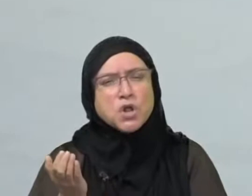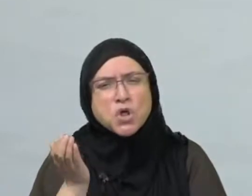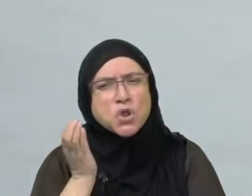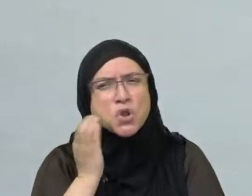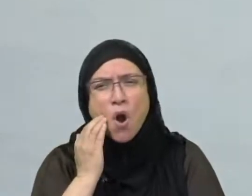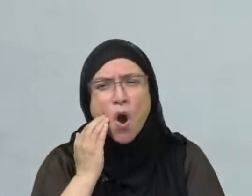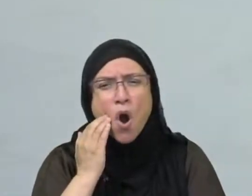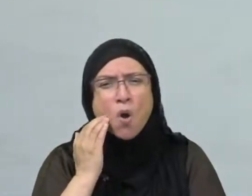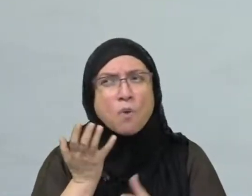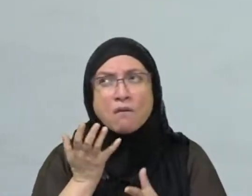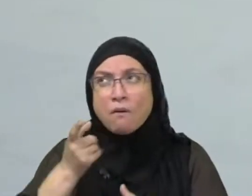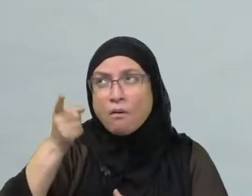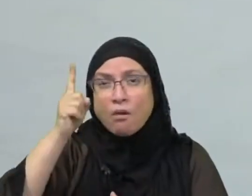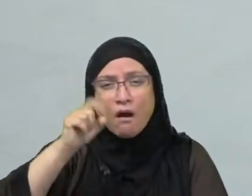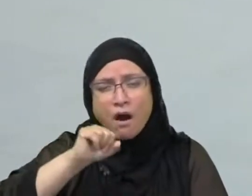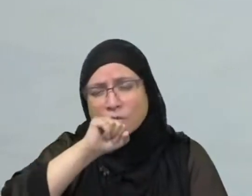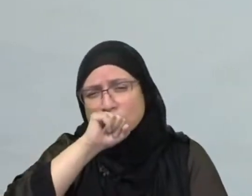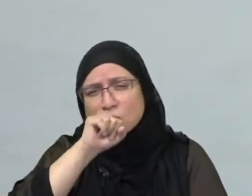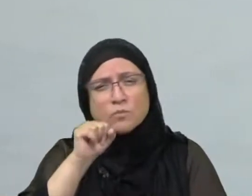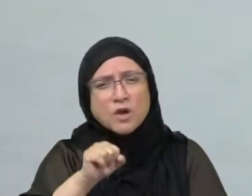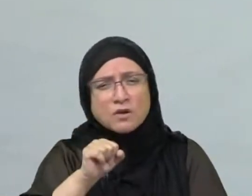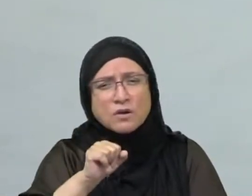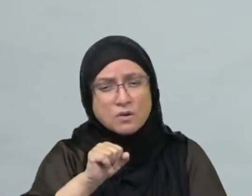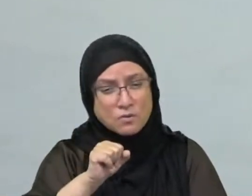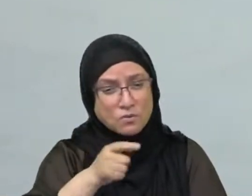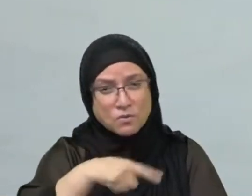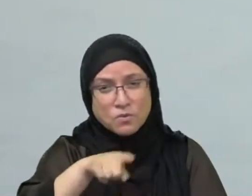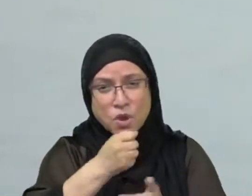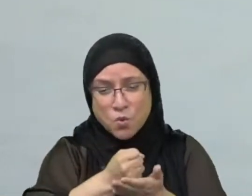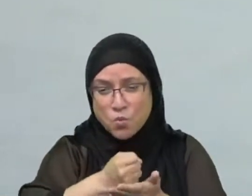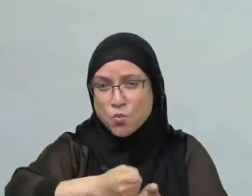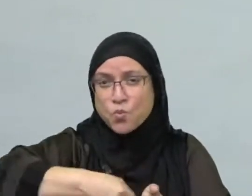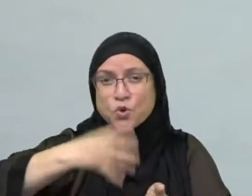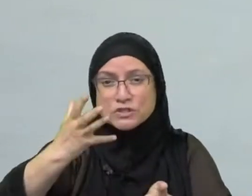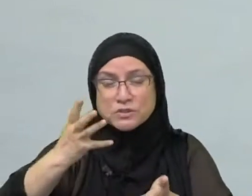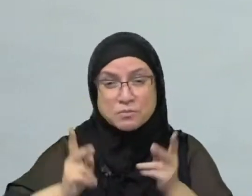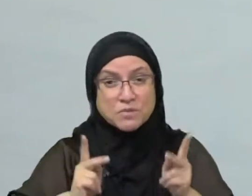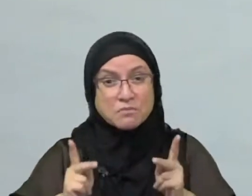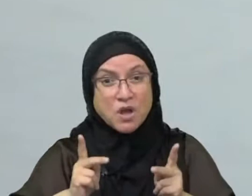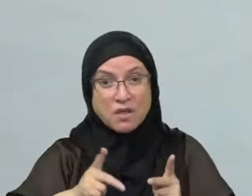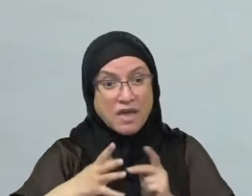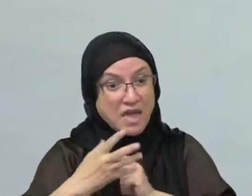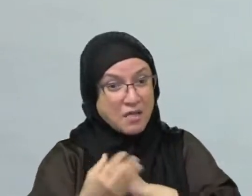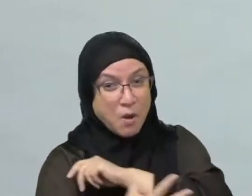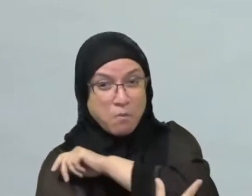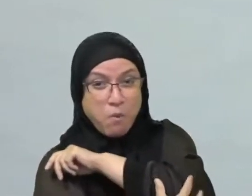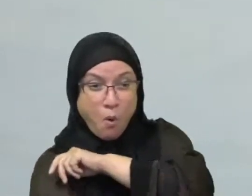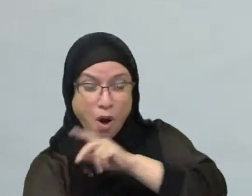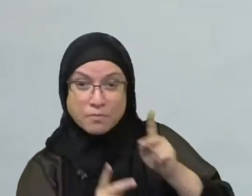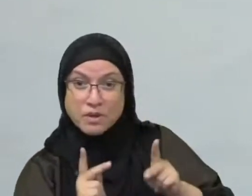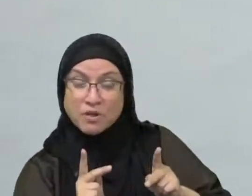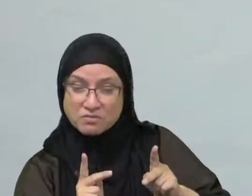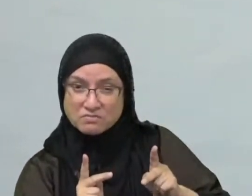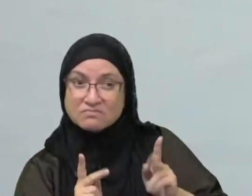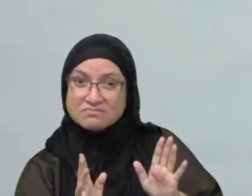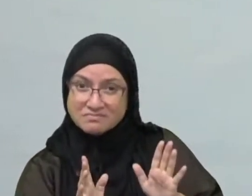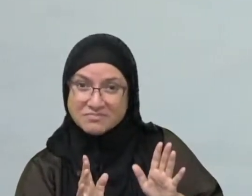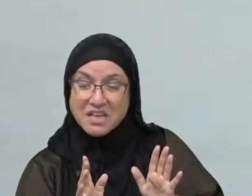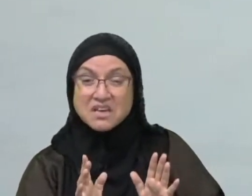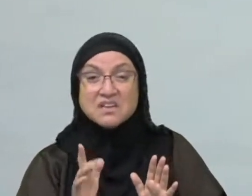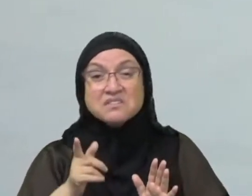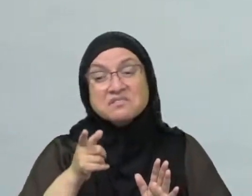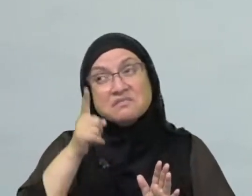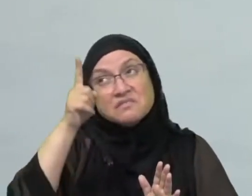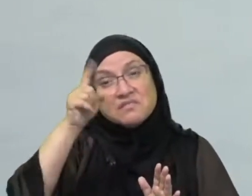So we've talked about these things. And I want to move on to what I think is the most important part of this discussion because it